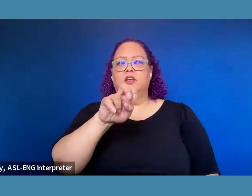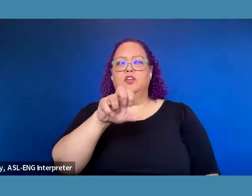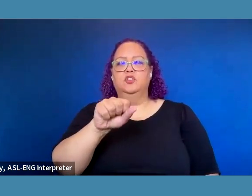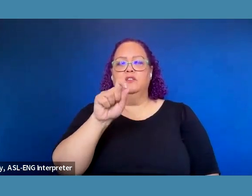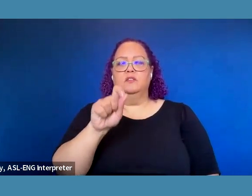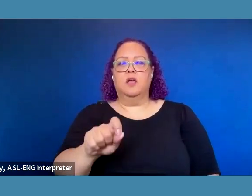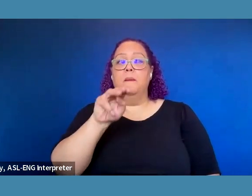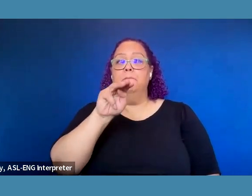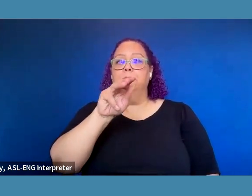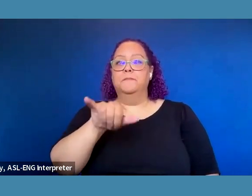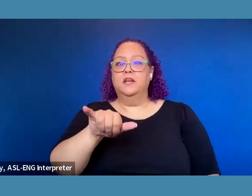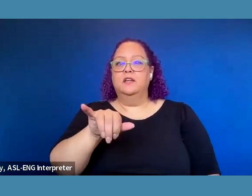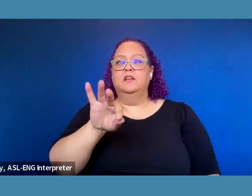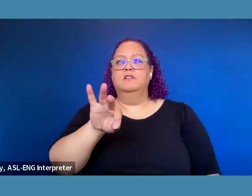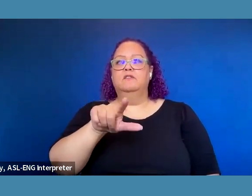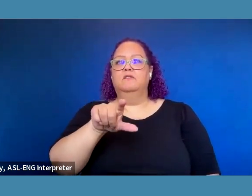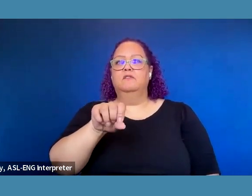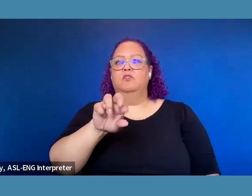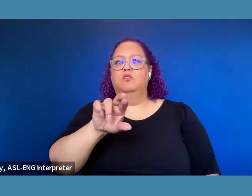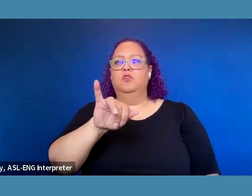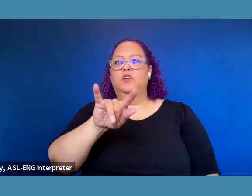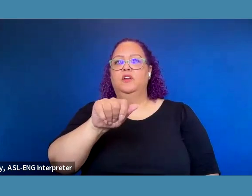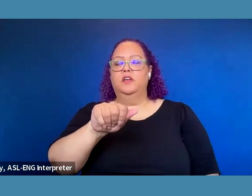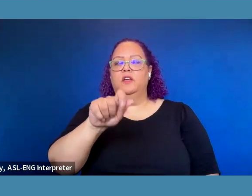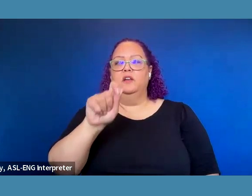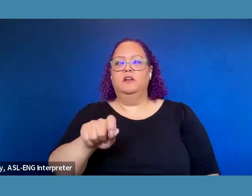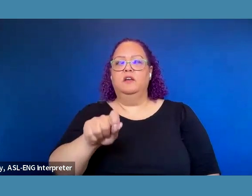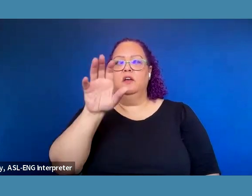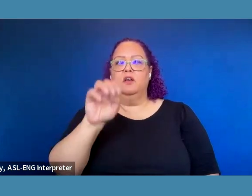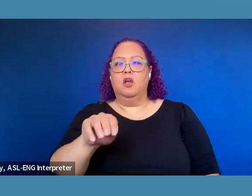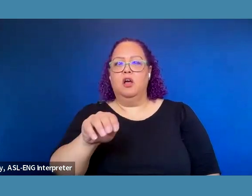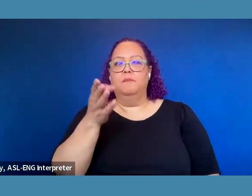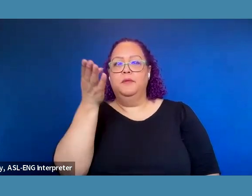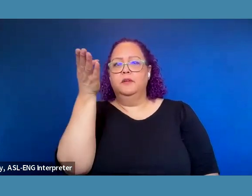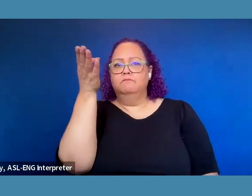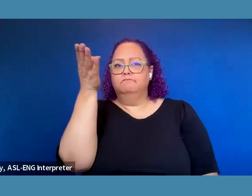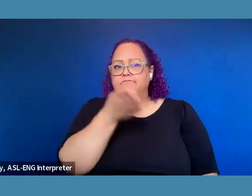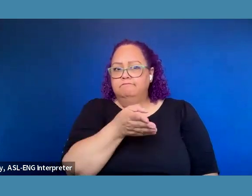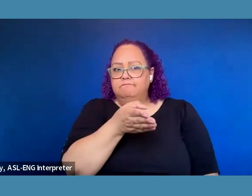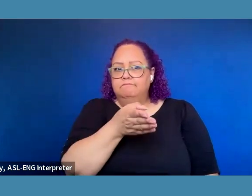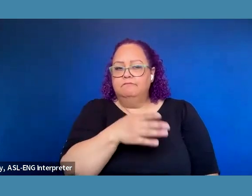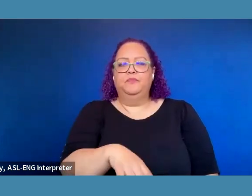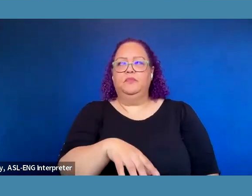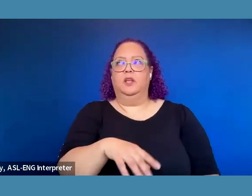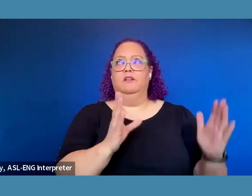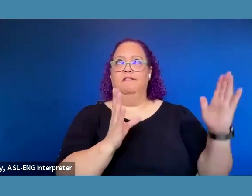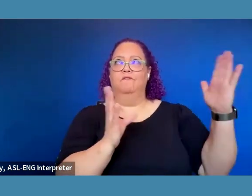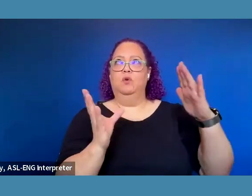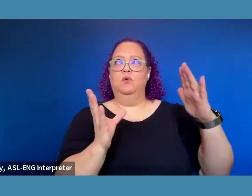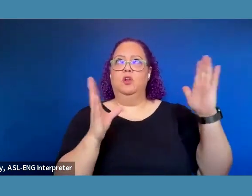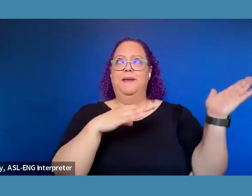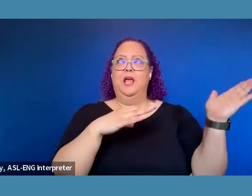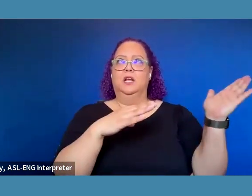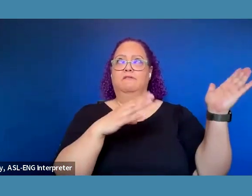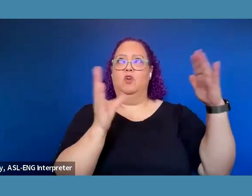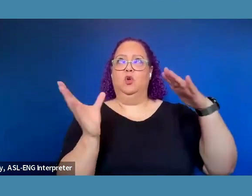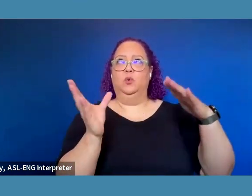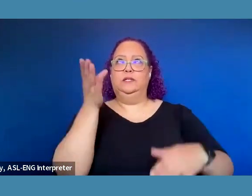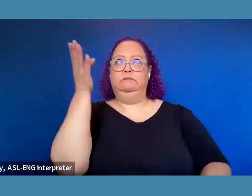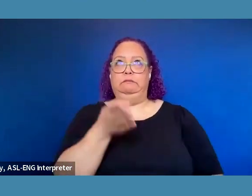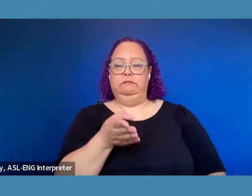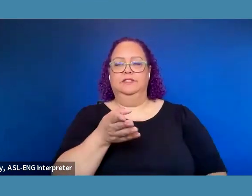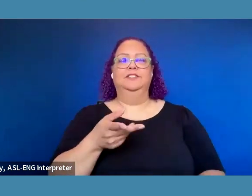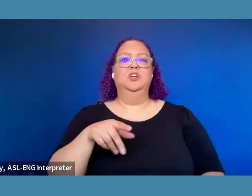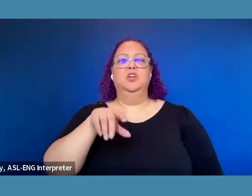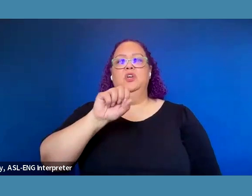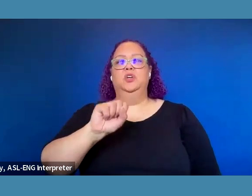I don't know. I honestly, Maddie, you can tell us this. Is that a backslash or a forward slash? I never know the difference.